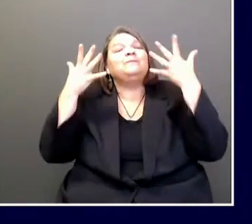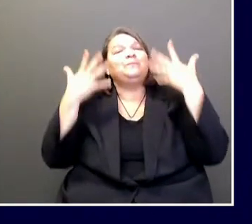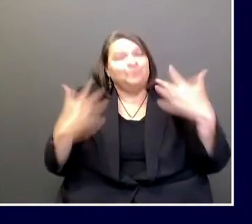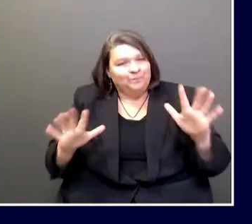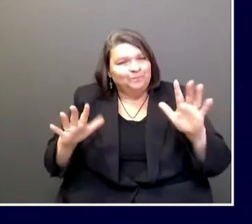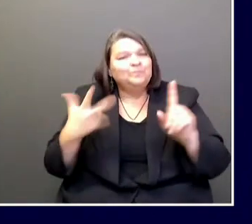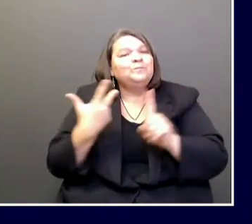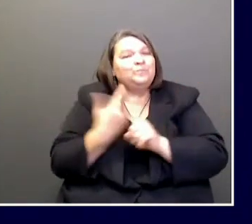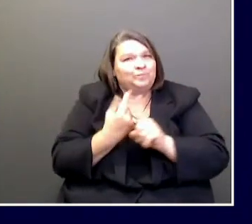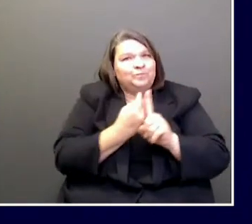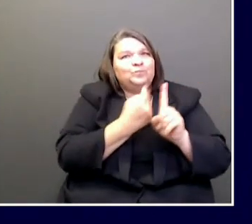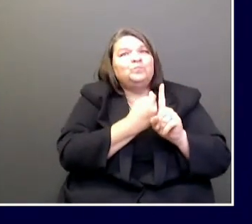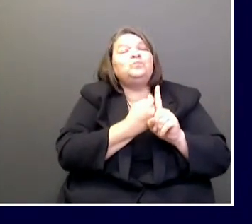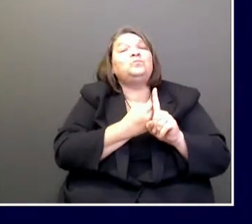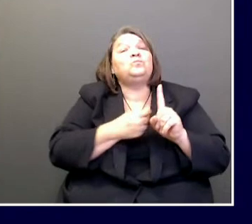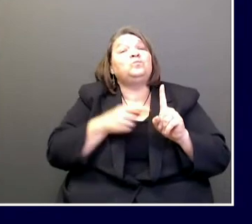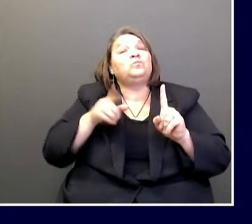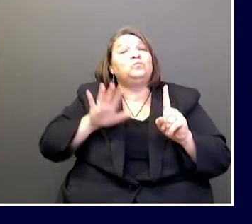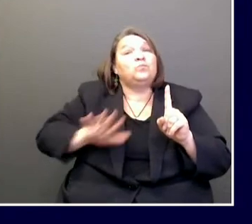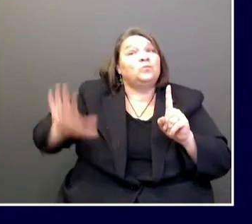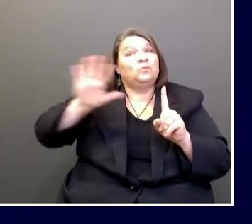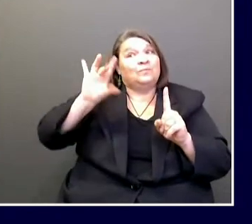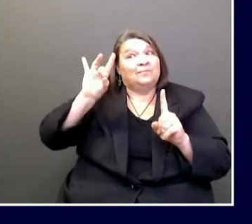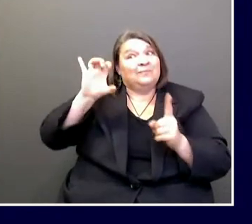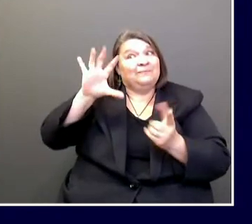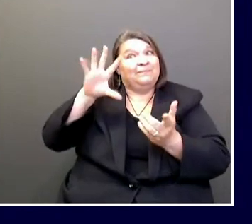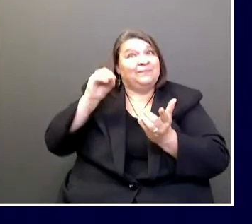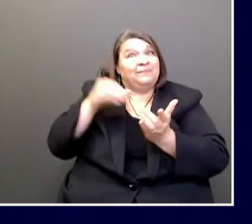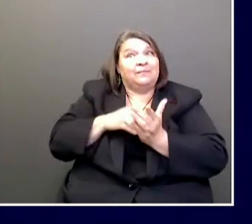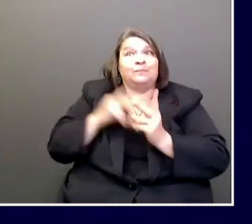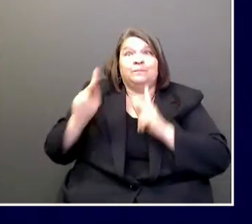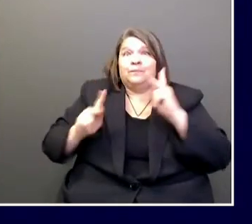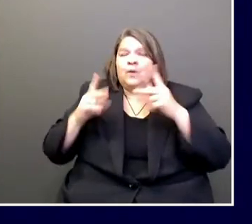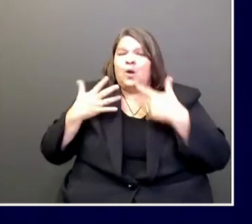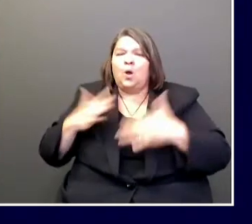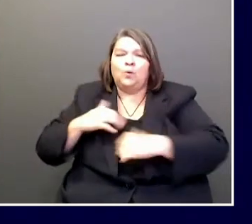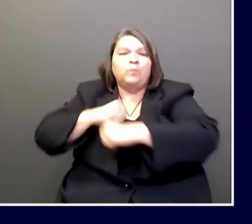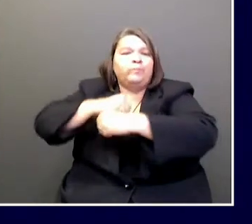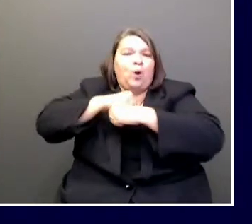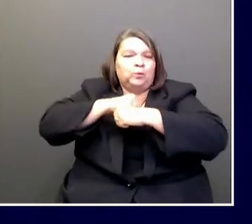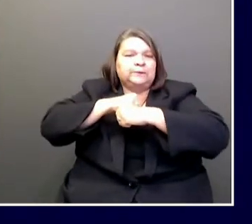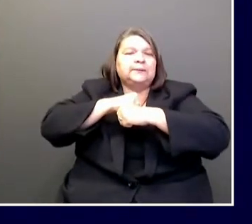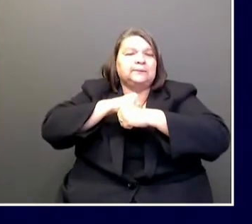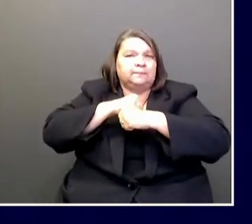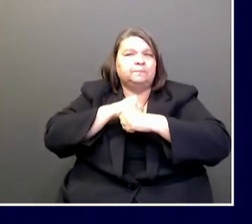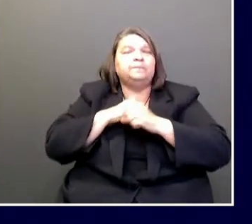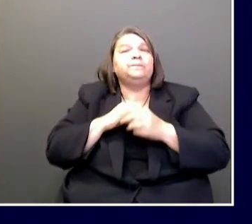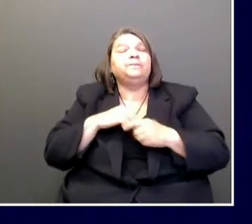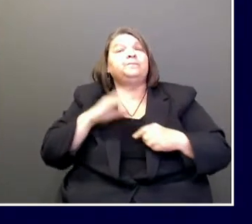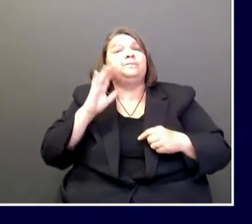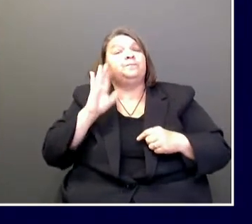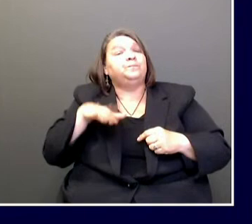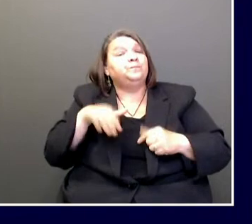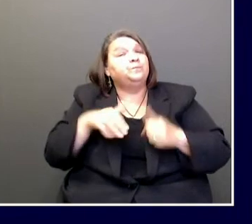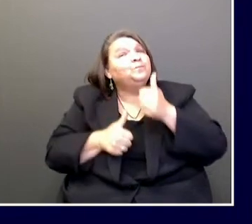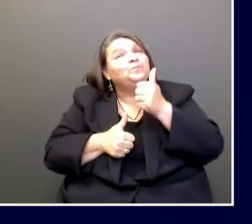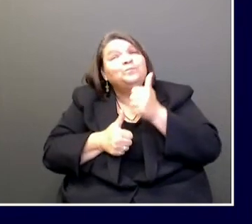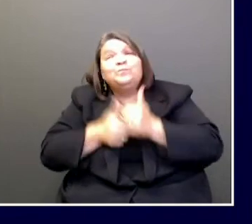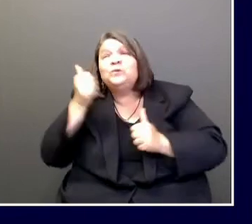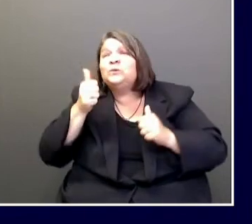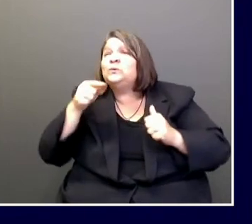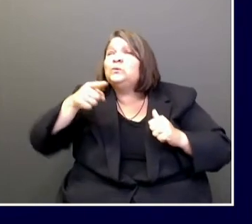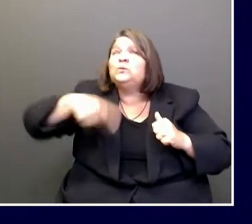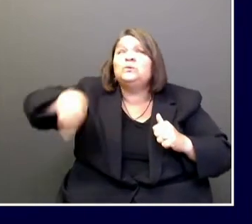Those 850,000 Mainers are overwhelmingly avoiding severe illness, hospitalizations,